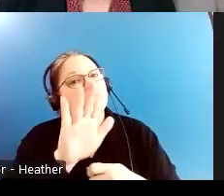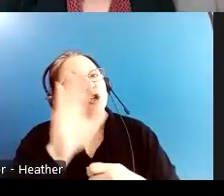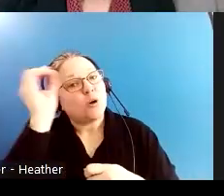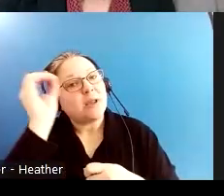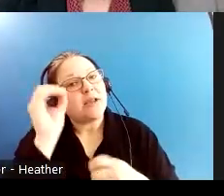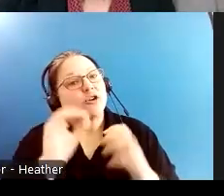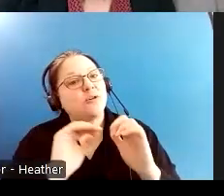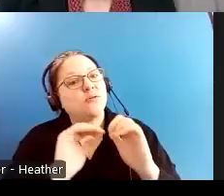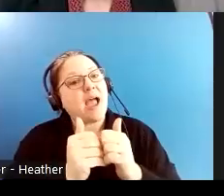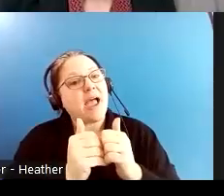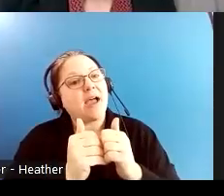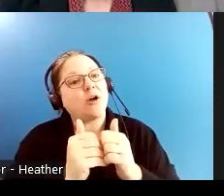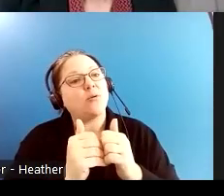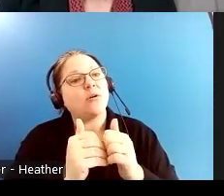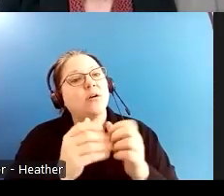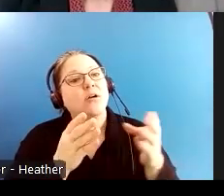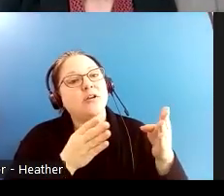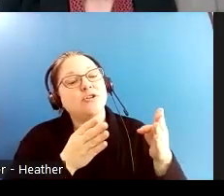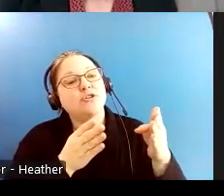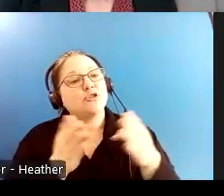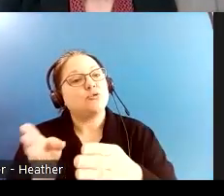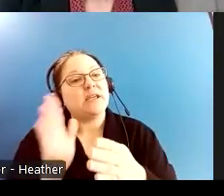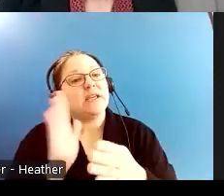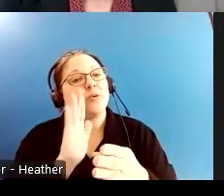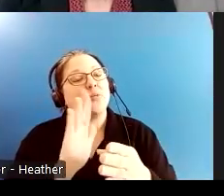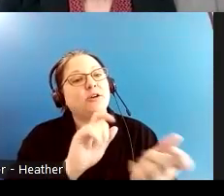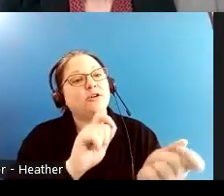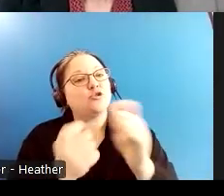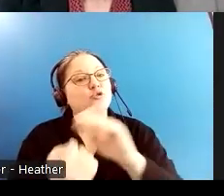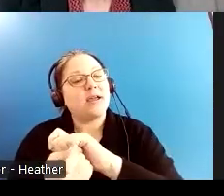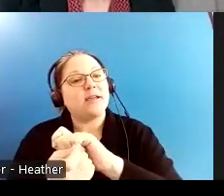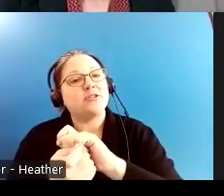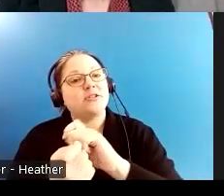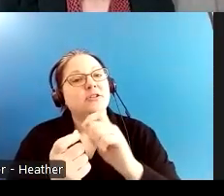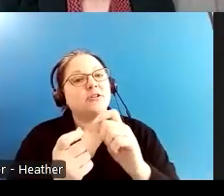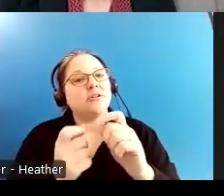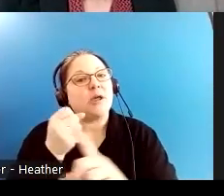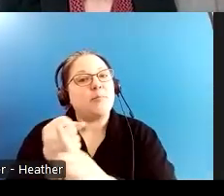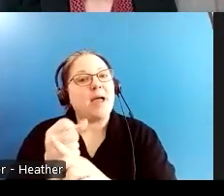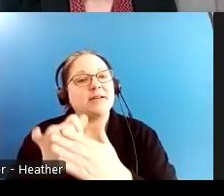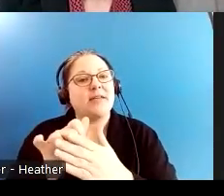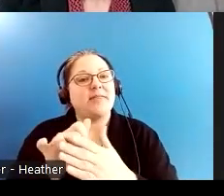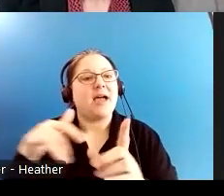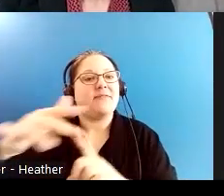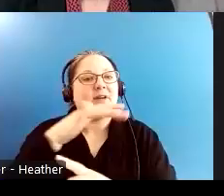from street psychiatry might translate to the inpatient medical and psychiatric environment in particular.